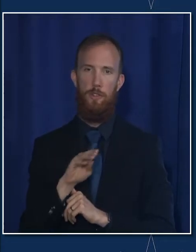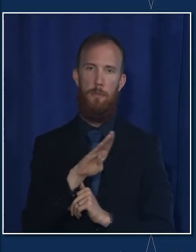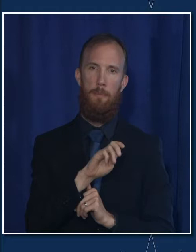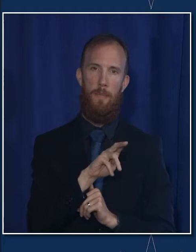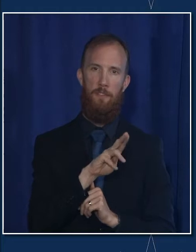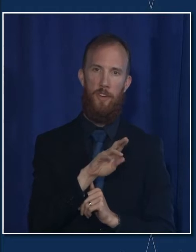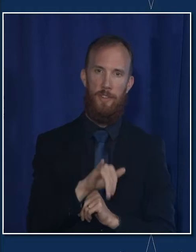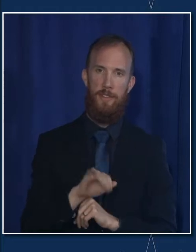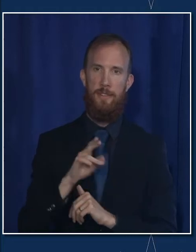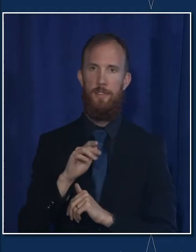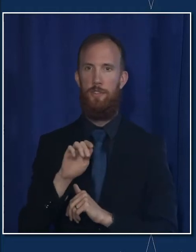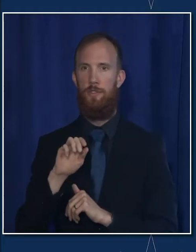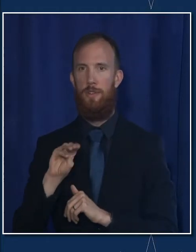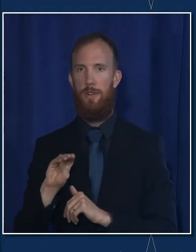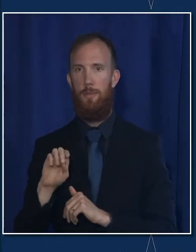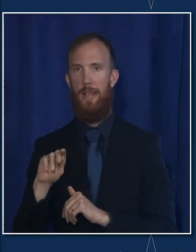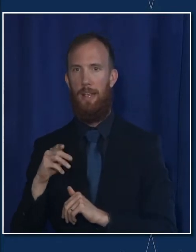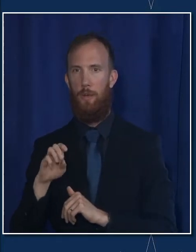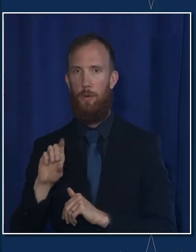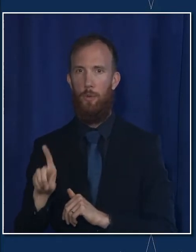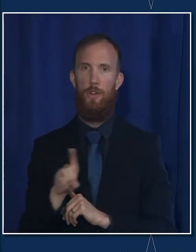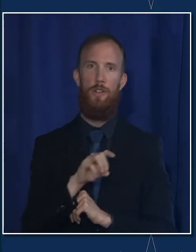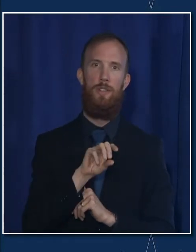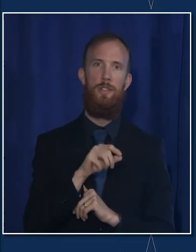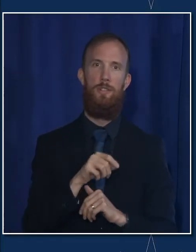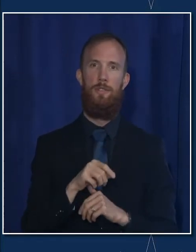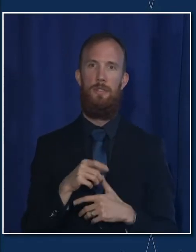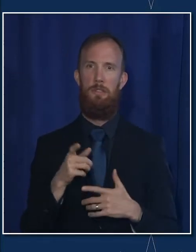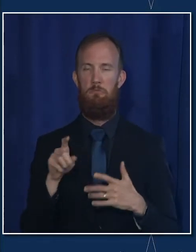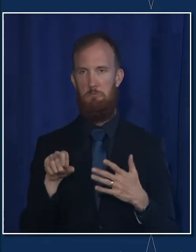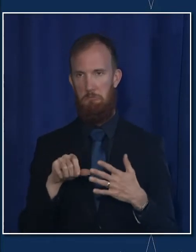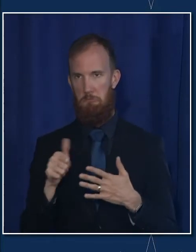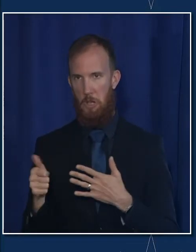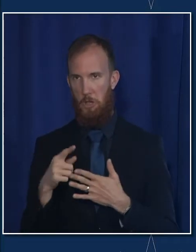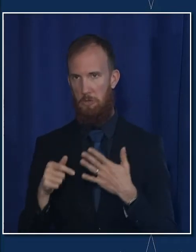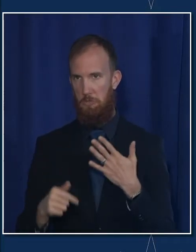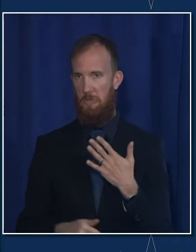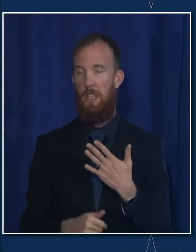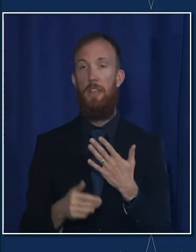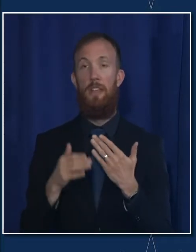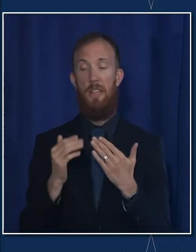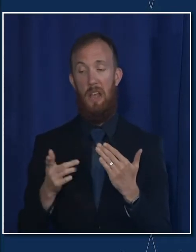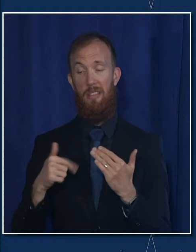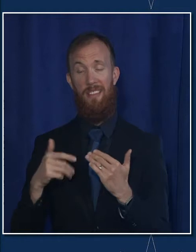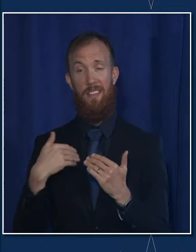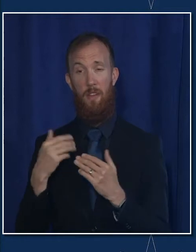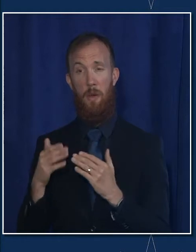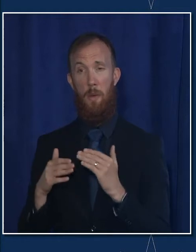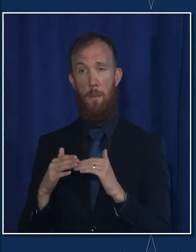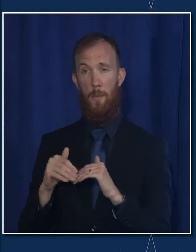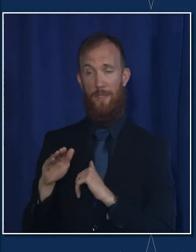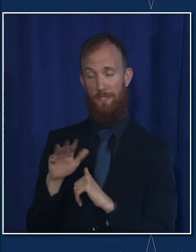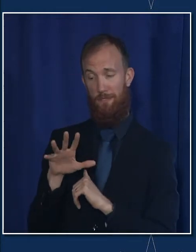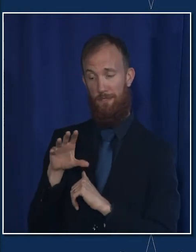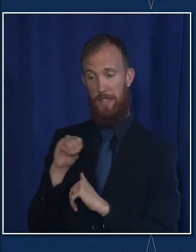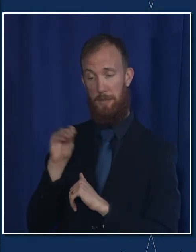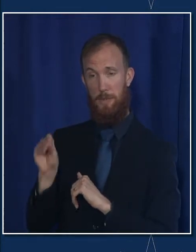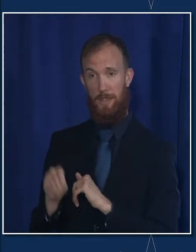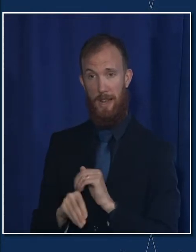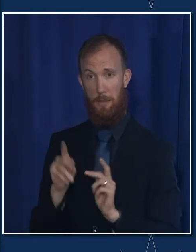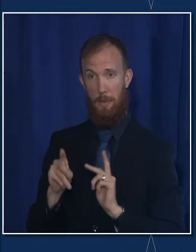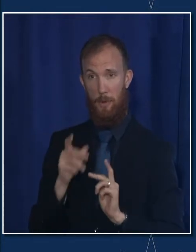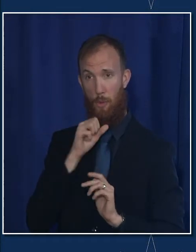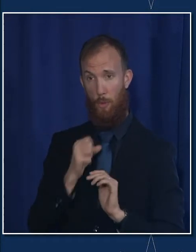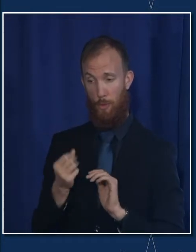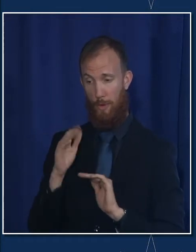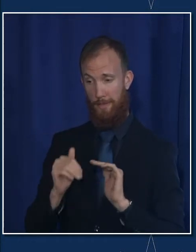Roseland, Washington Heights, and West Englewood, crossed the mark where the majority, more than 50% of those over 12, have gotten a first